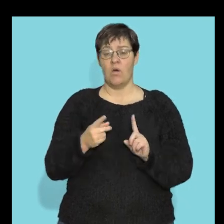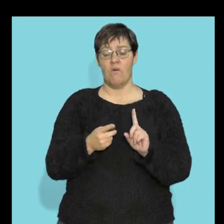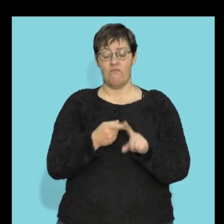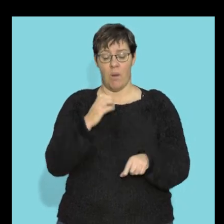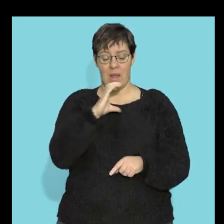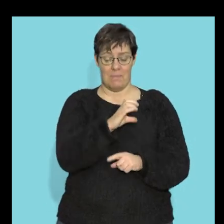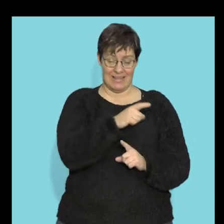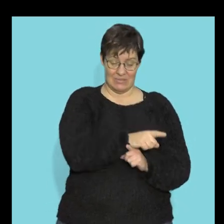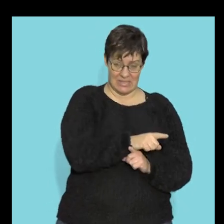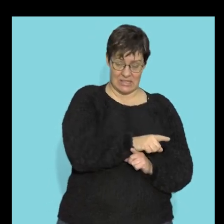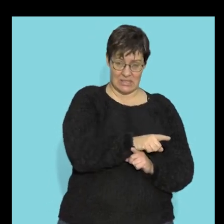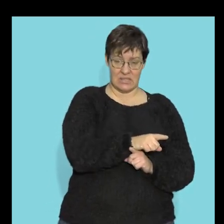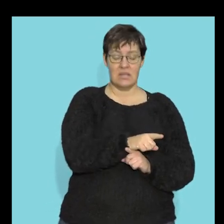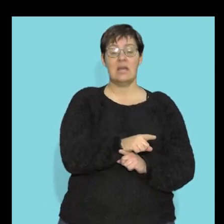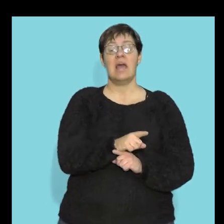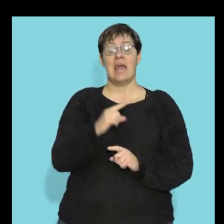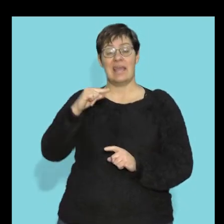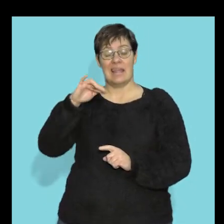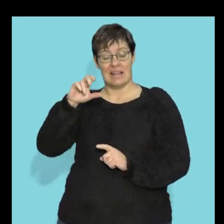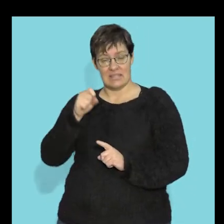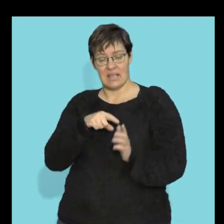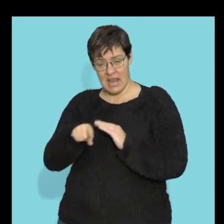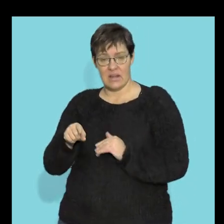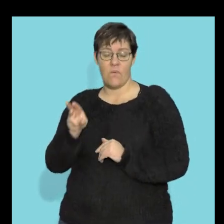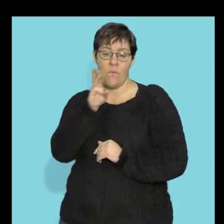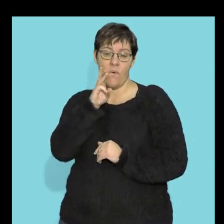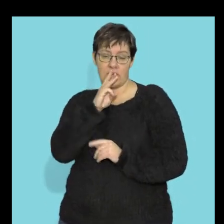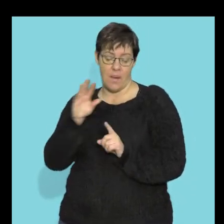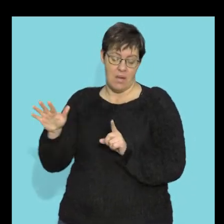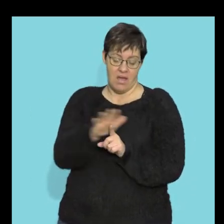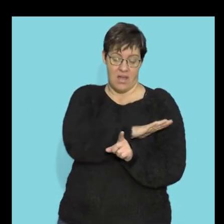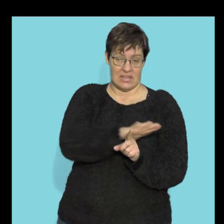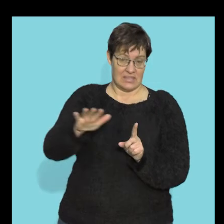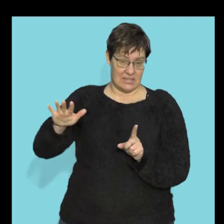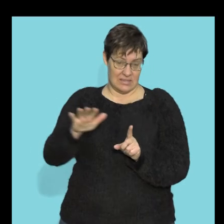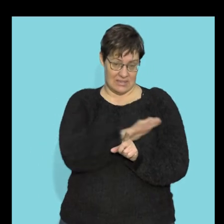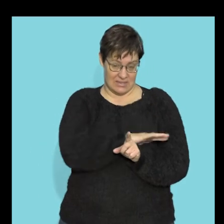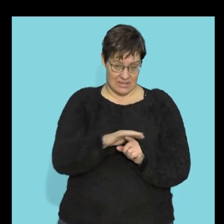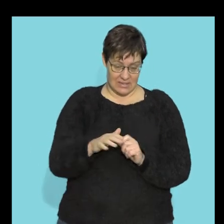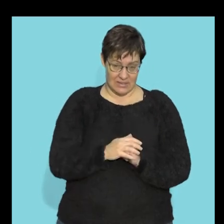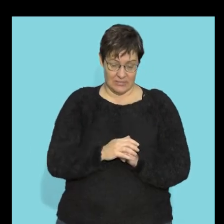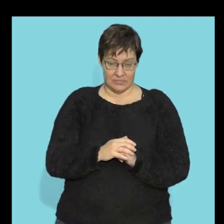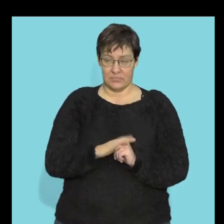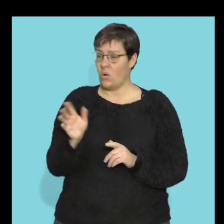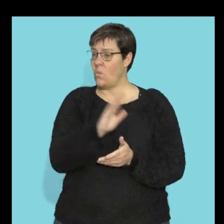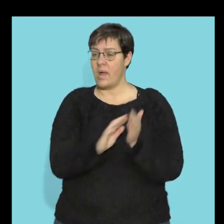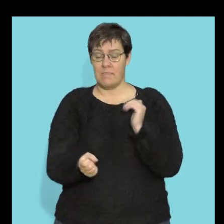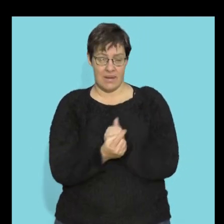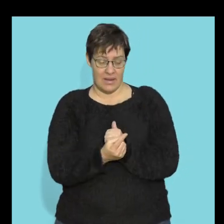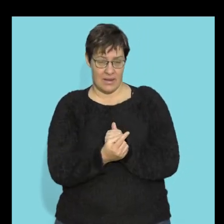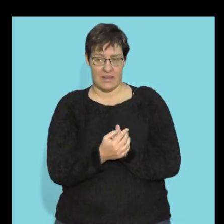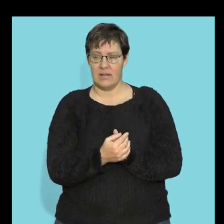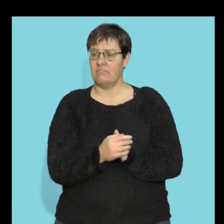the capillaries in the gills in the water passing over, all right, the gills. So what happens is we're